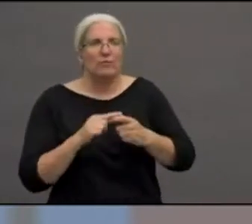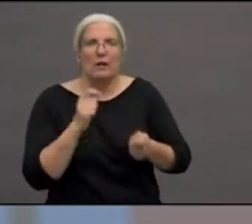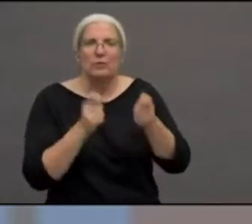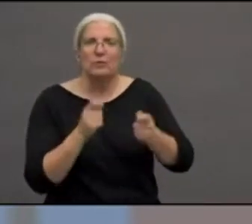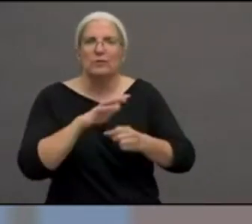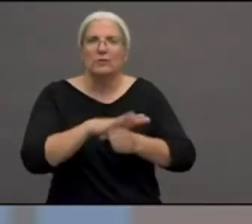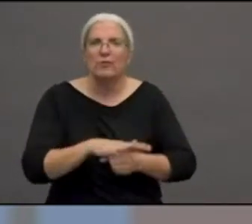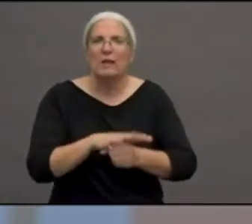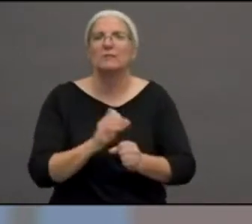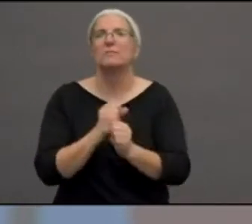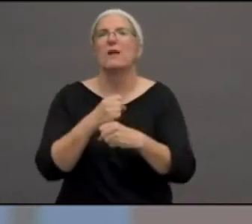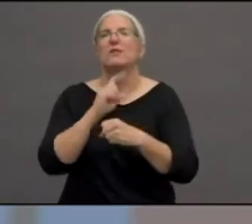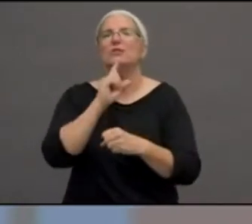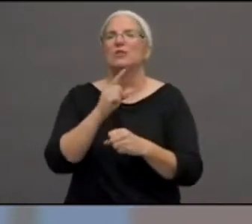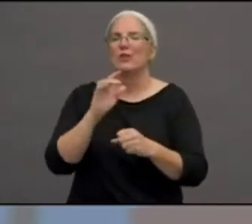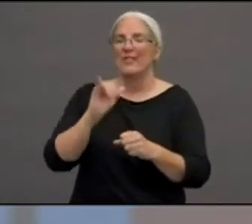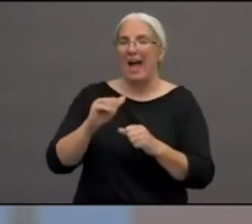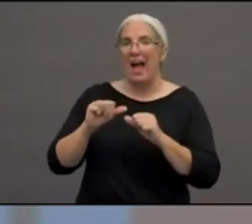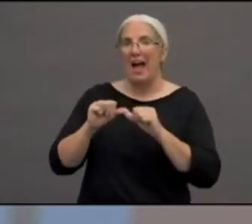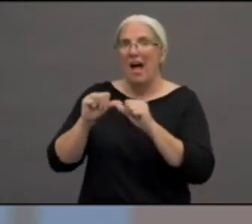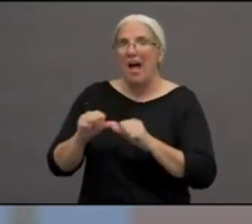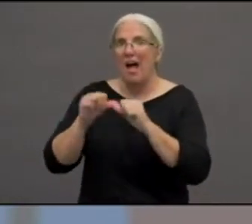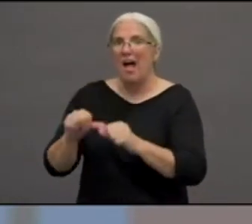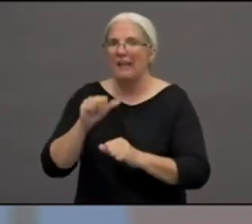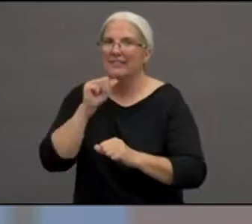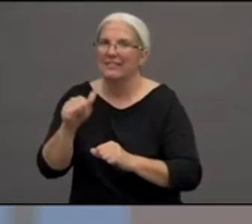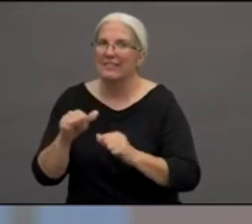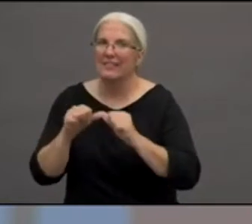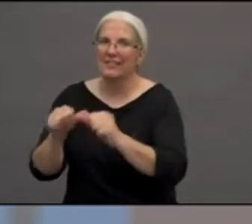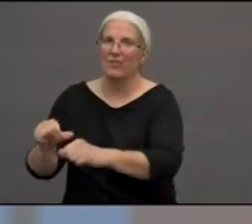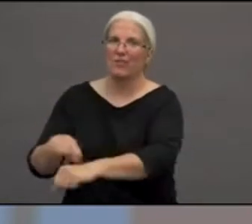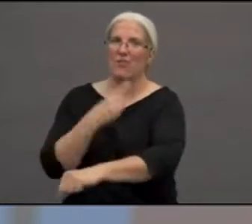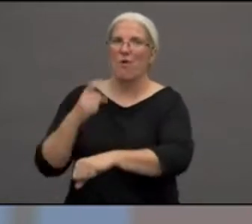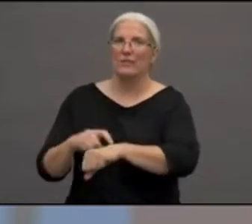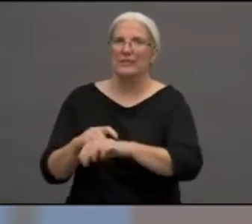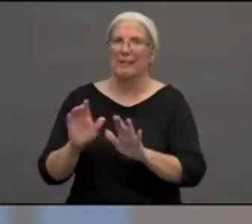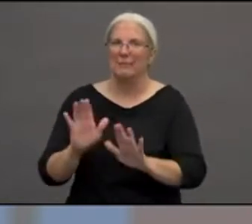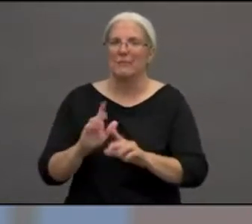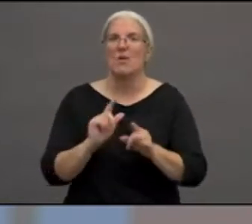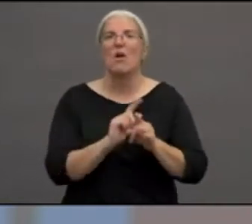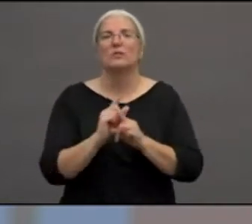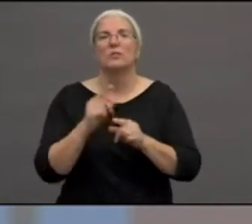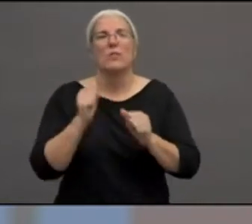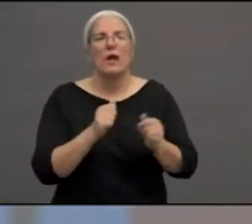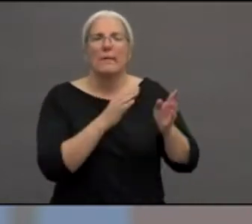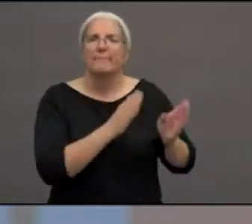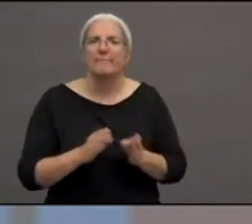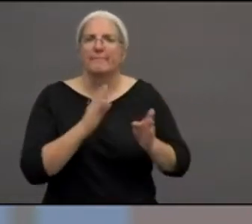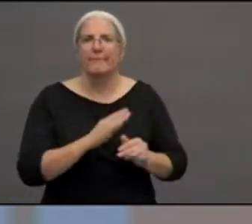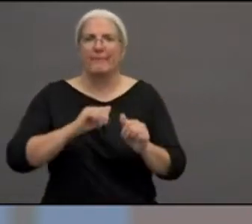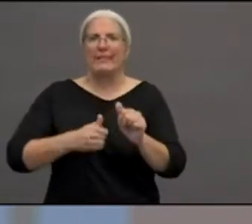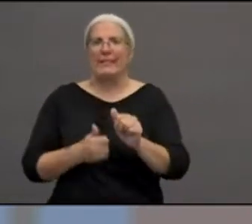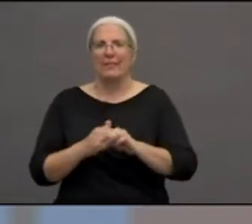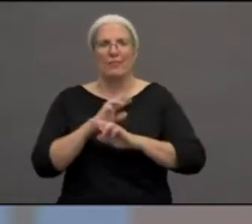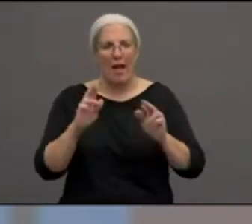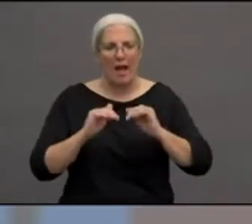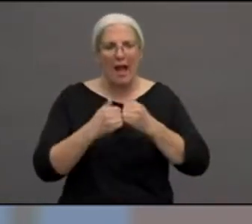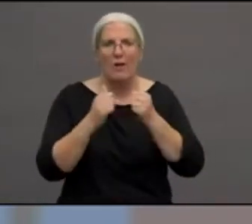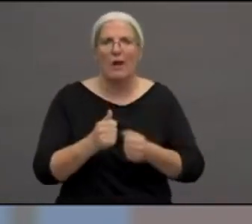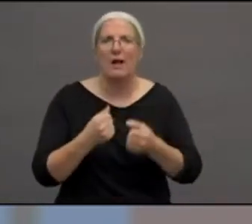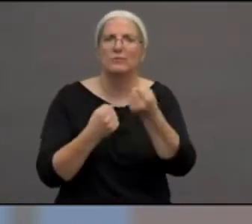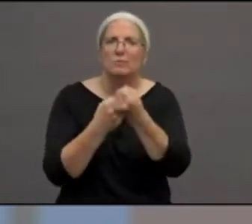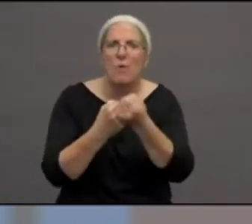happening for too long of a period of time, and also that you have strategies to be able to support you with managing that stress. One